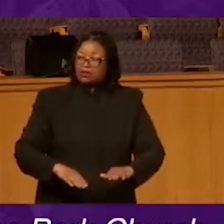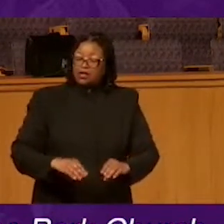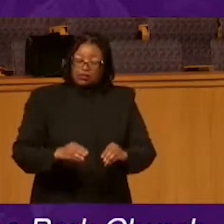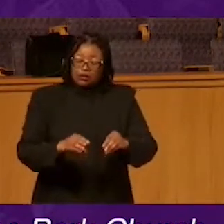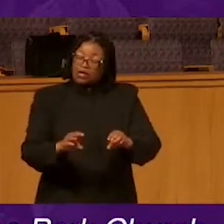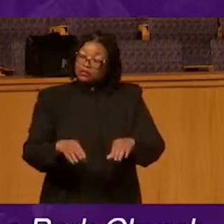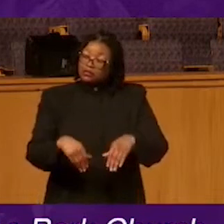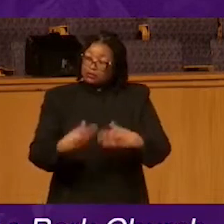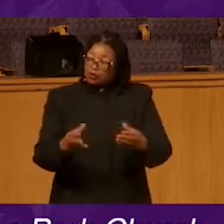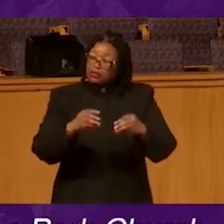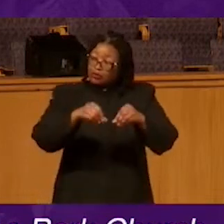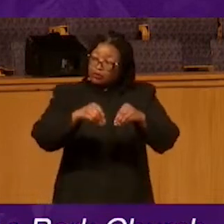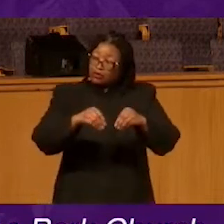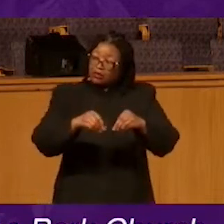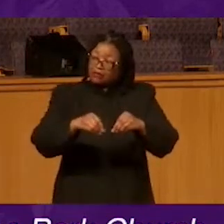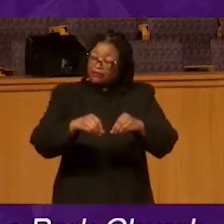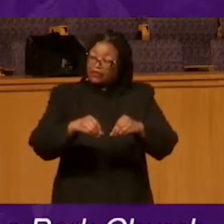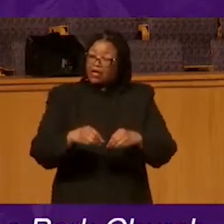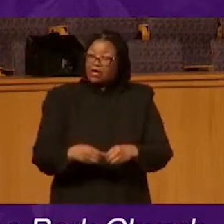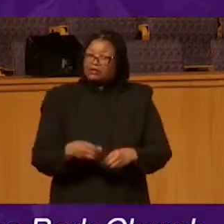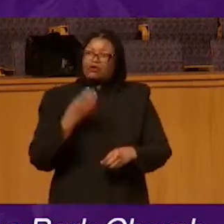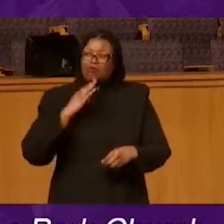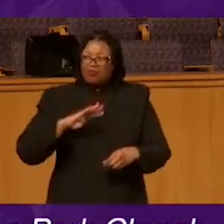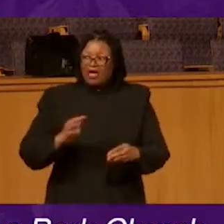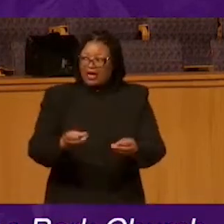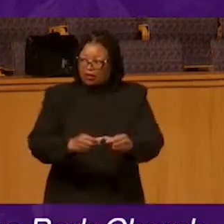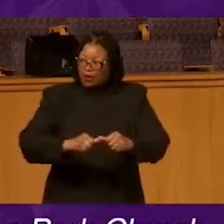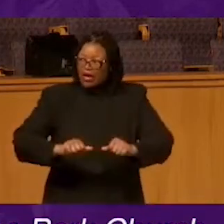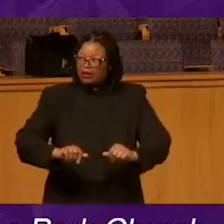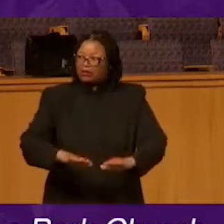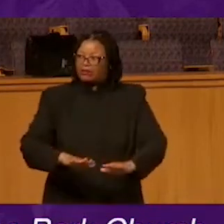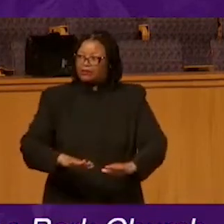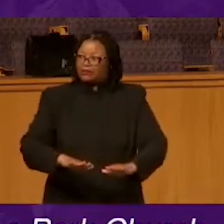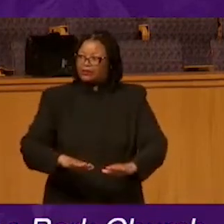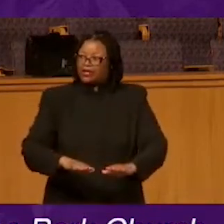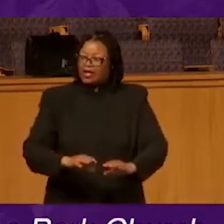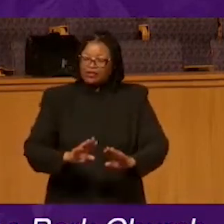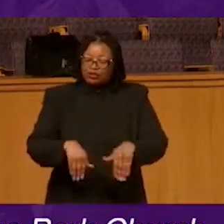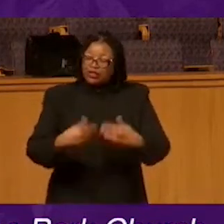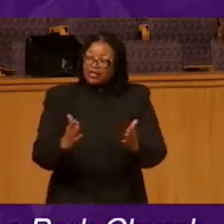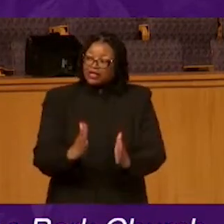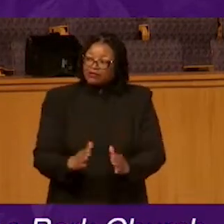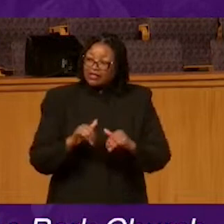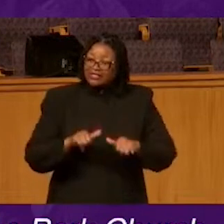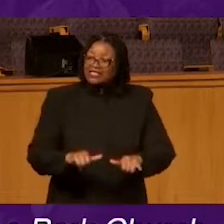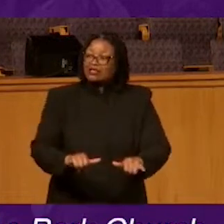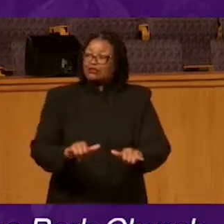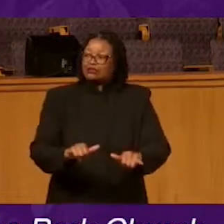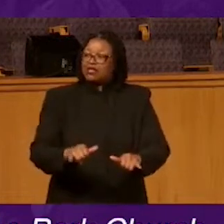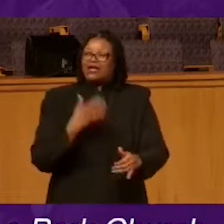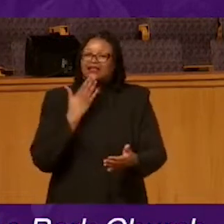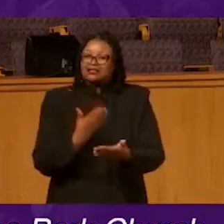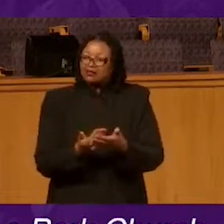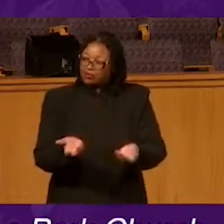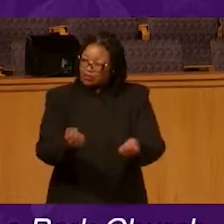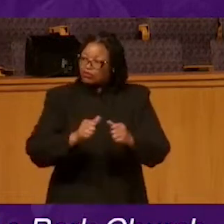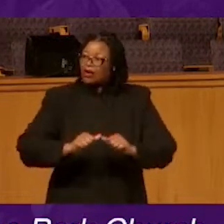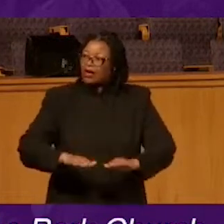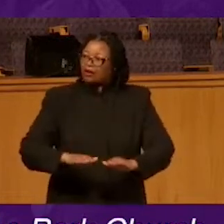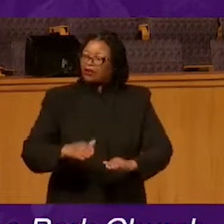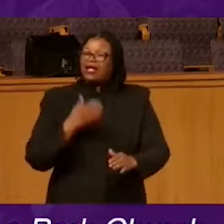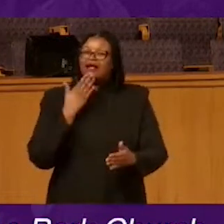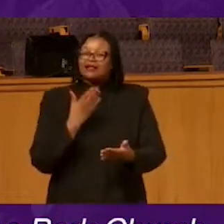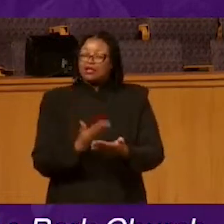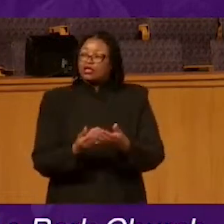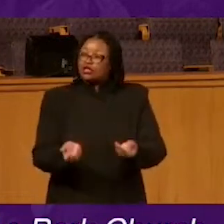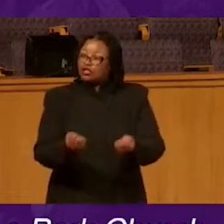more, falls on thorny ground. The sower keeps on sowing, and there's some good ground. And in the good